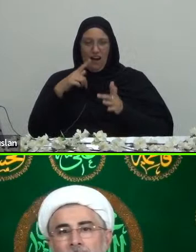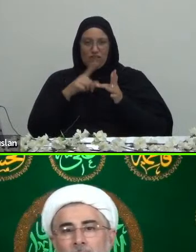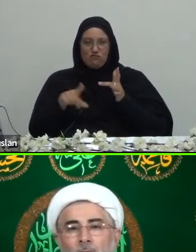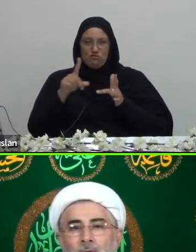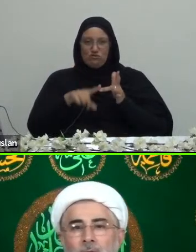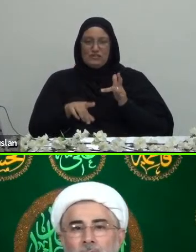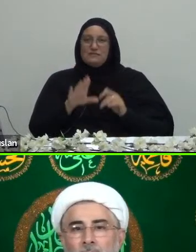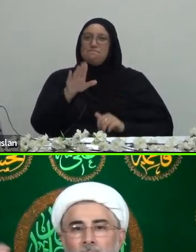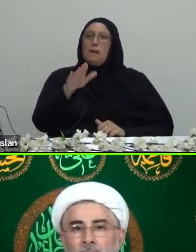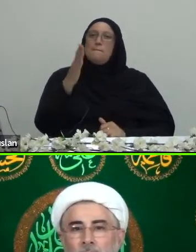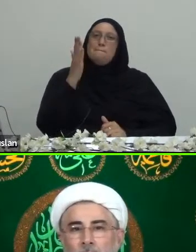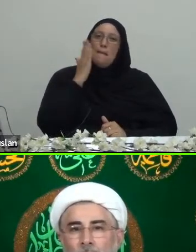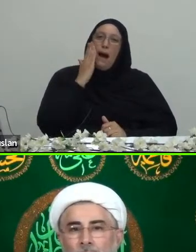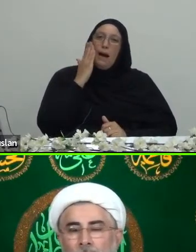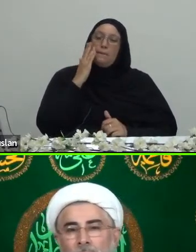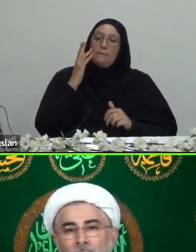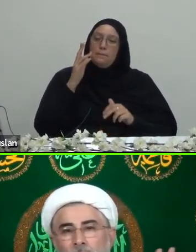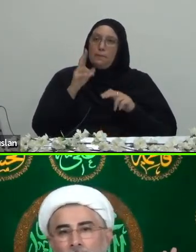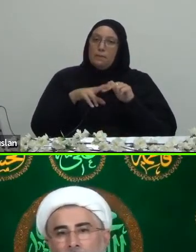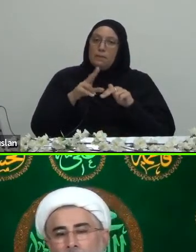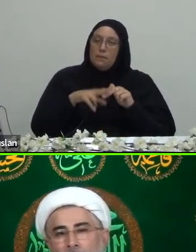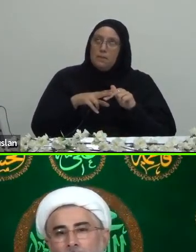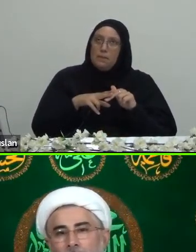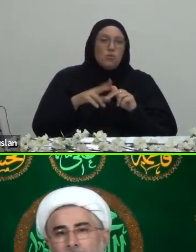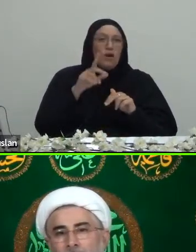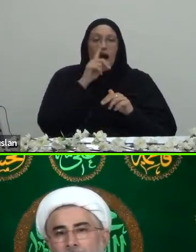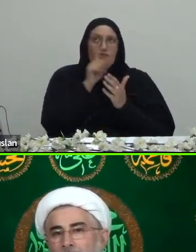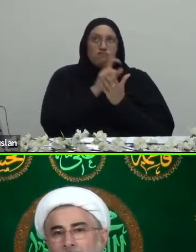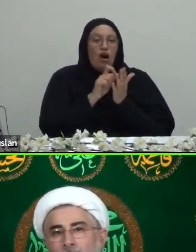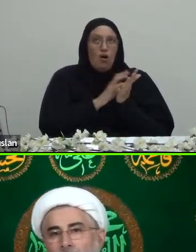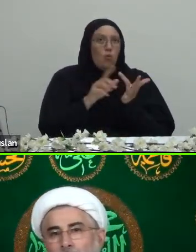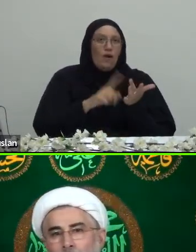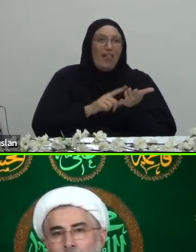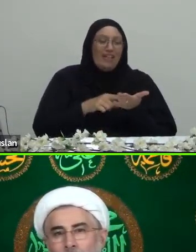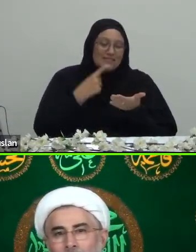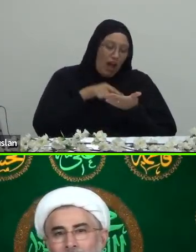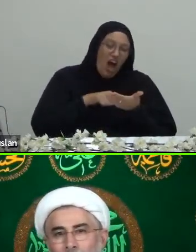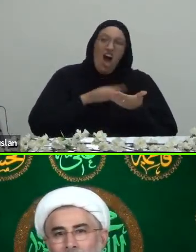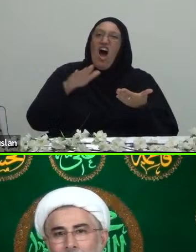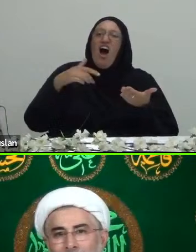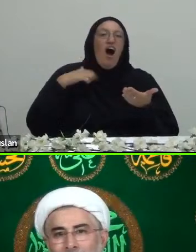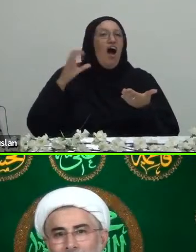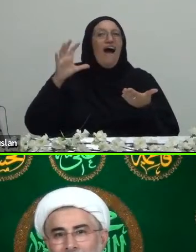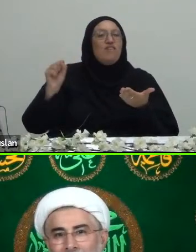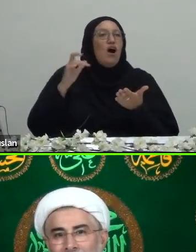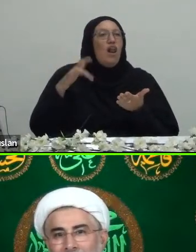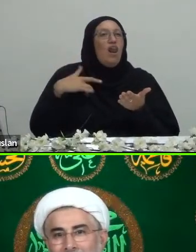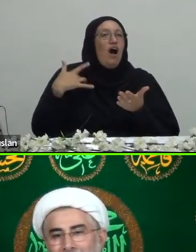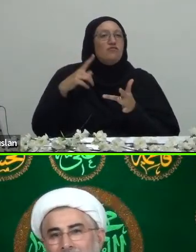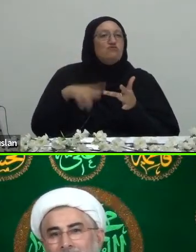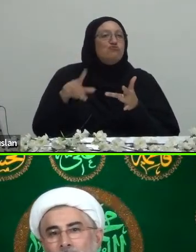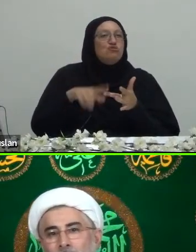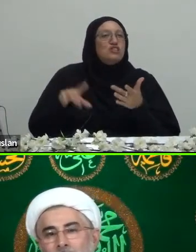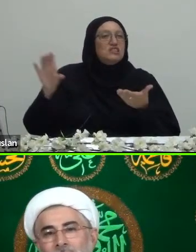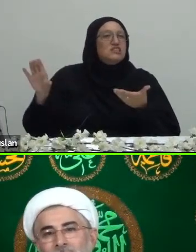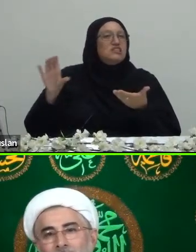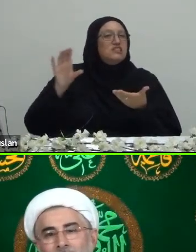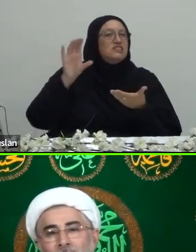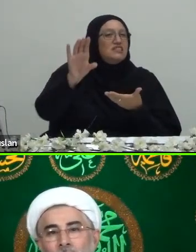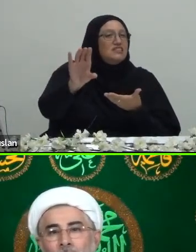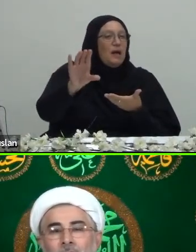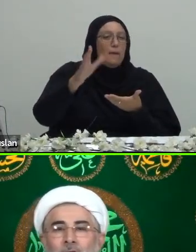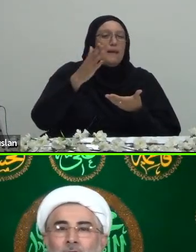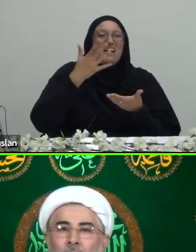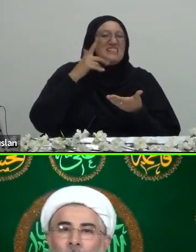it, please give 1/3 of it to this cause. Sorry, with all respect, it's not yours to write a will about it. See, so